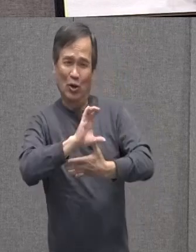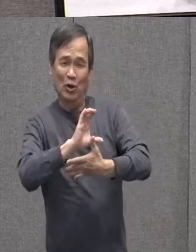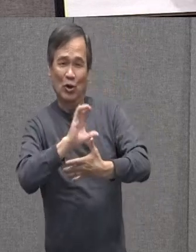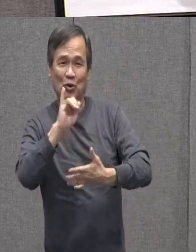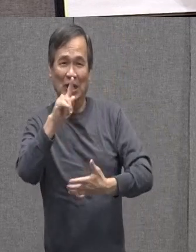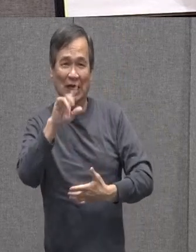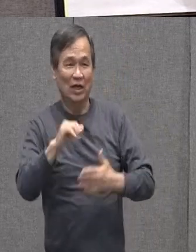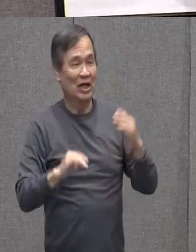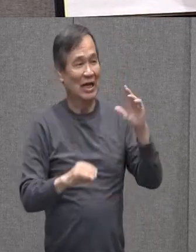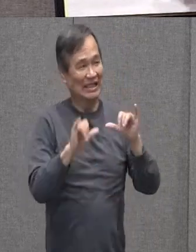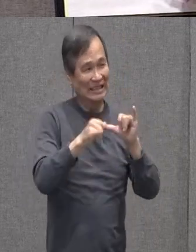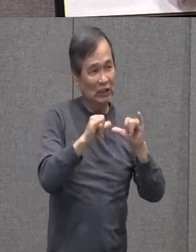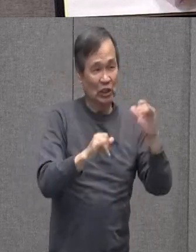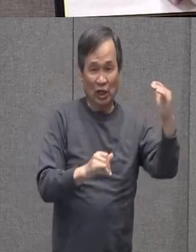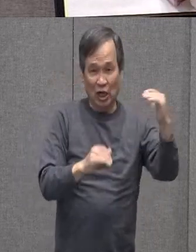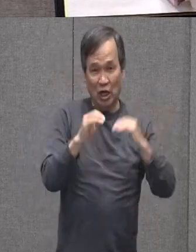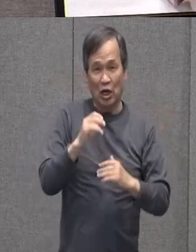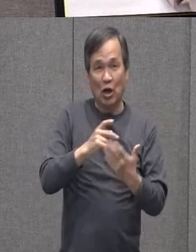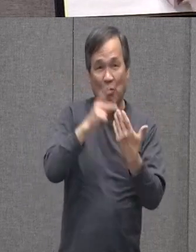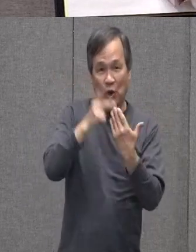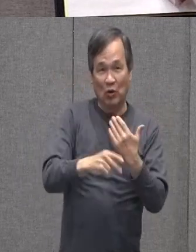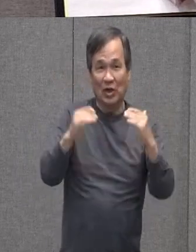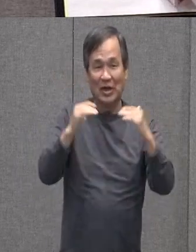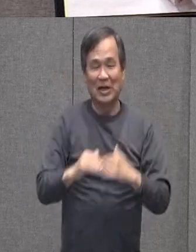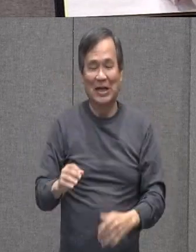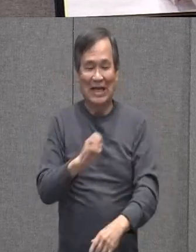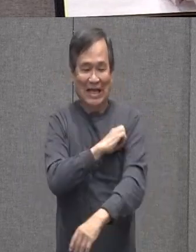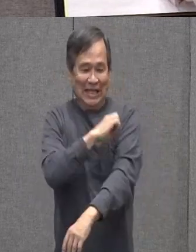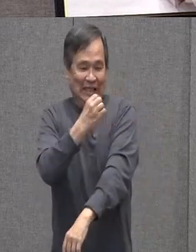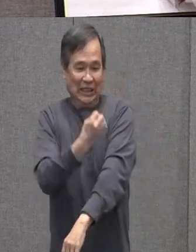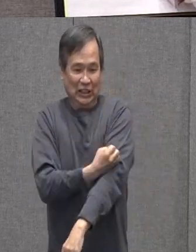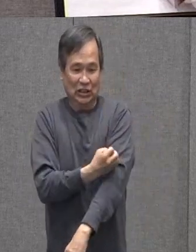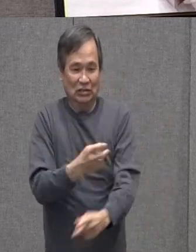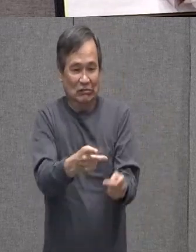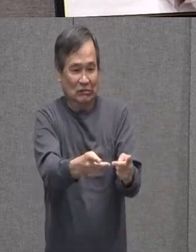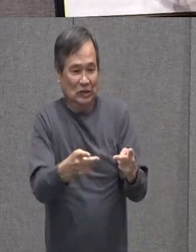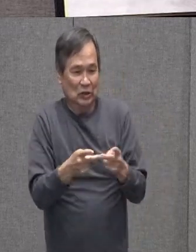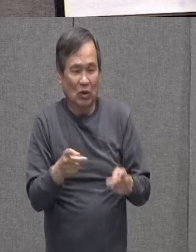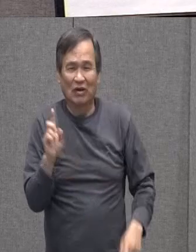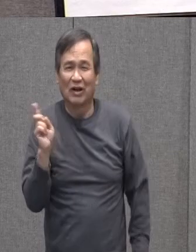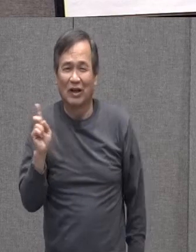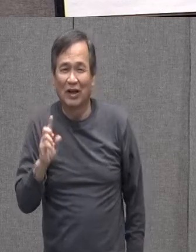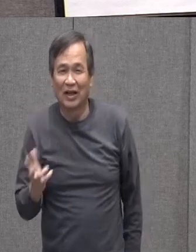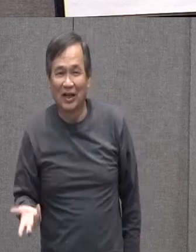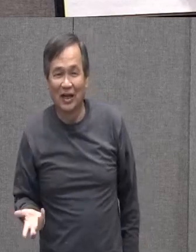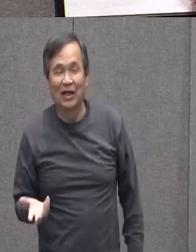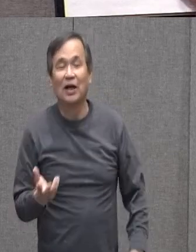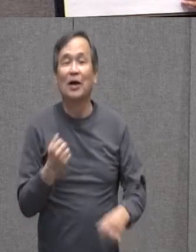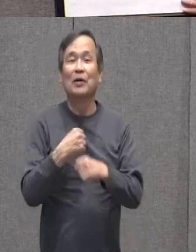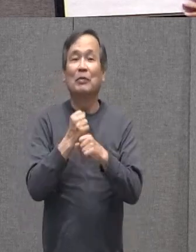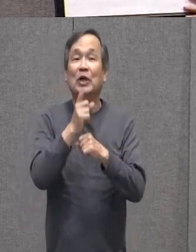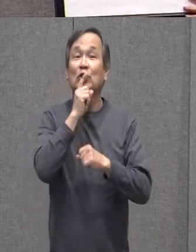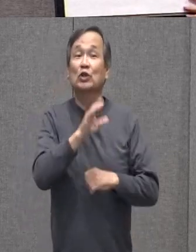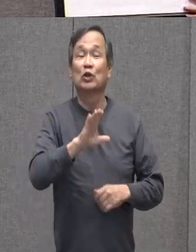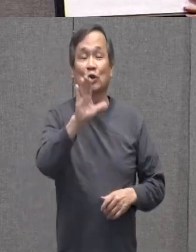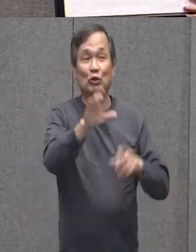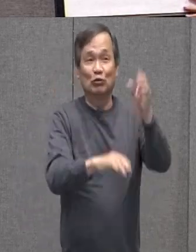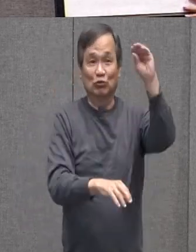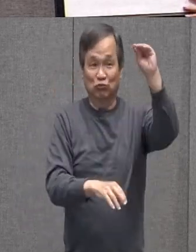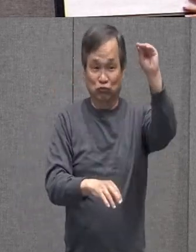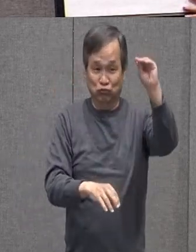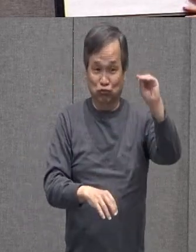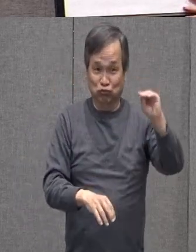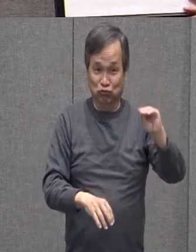engineer, programming, and energy source. We were kind of talking about an energy source. So make sure you have your notes and they're ongoing